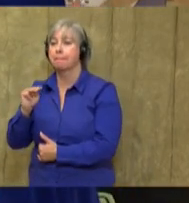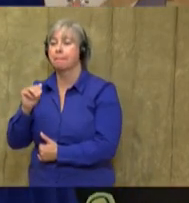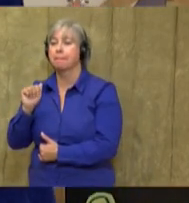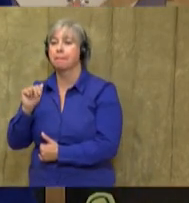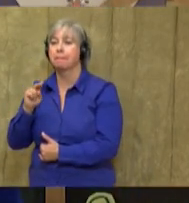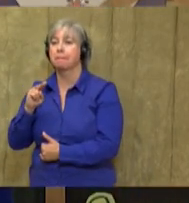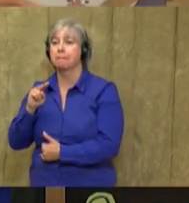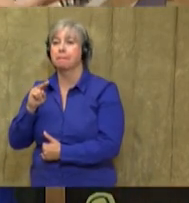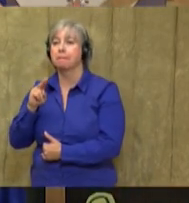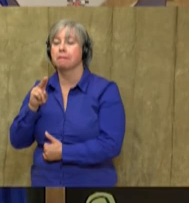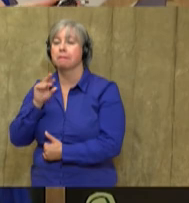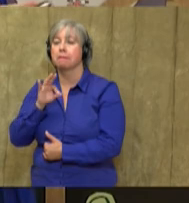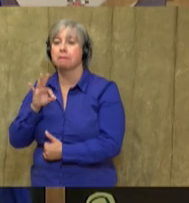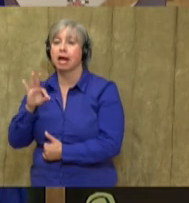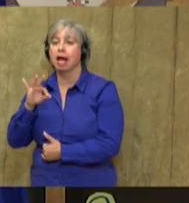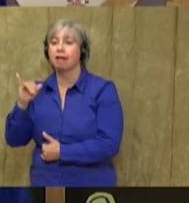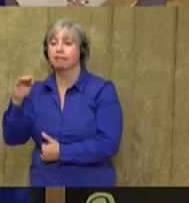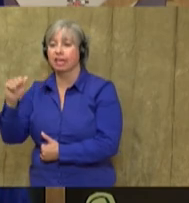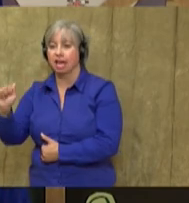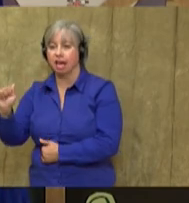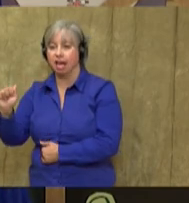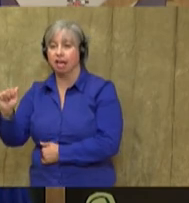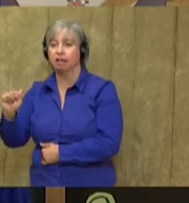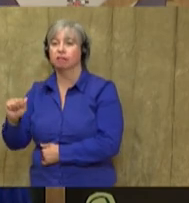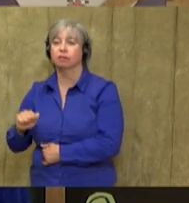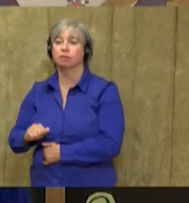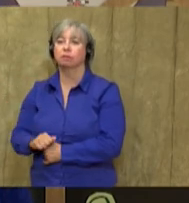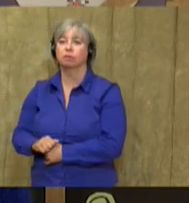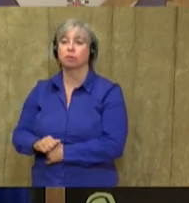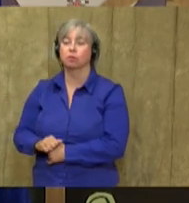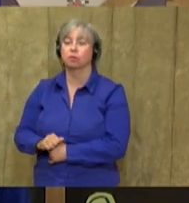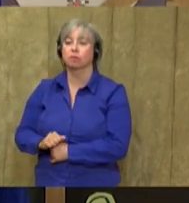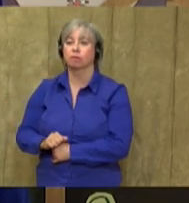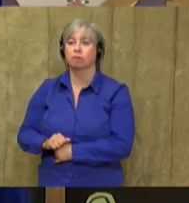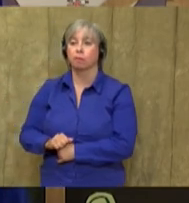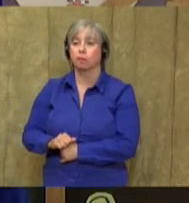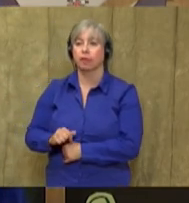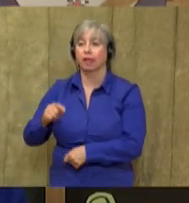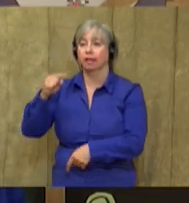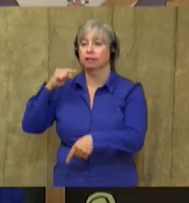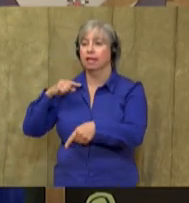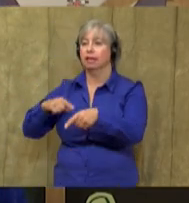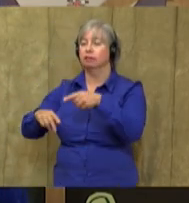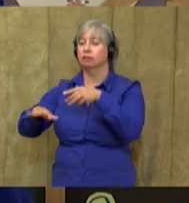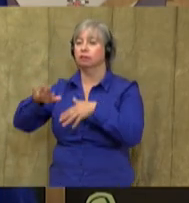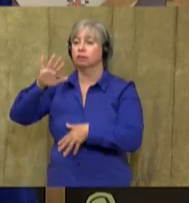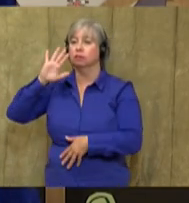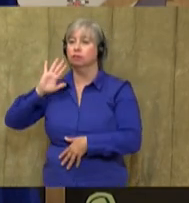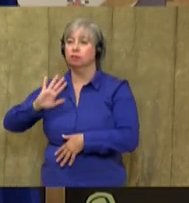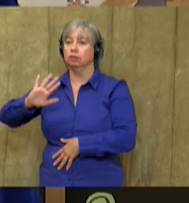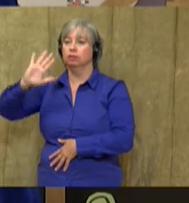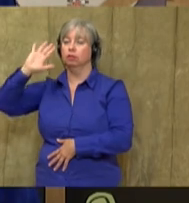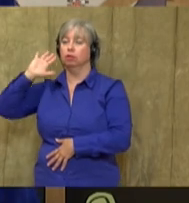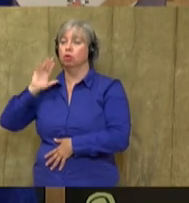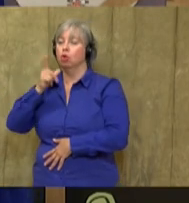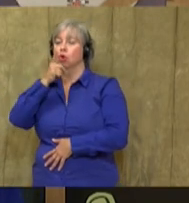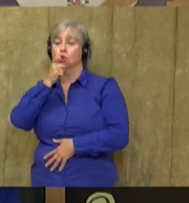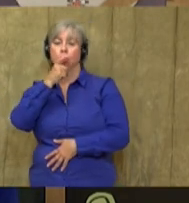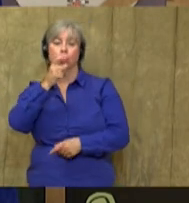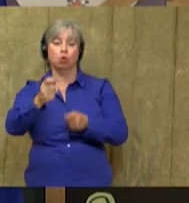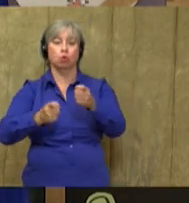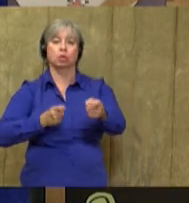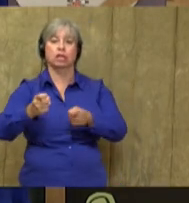Italian mafia in the United States, again, they trace back some of their lineage to, again, who controls the money? Who